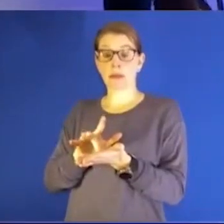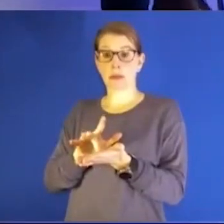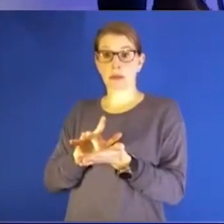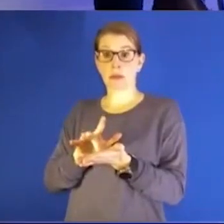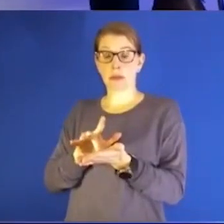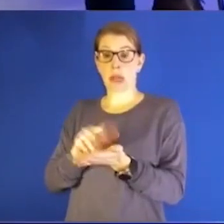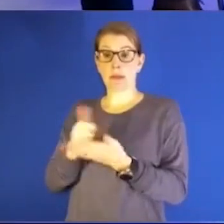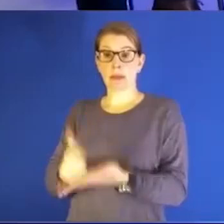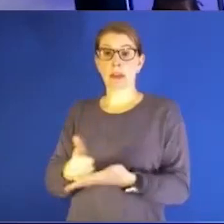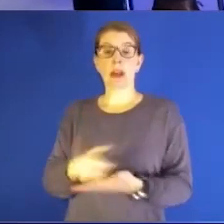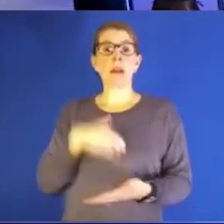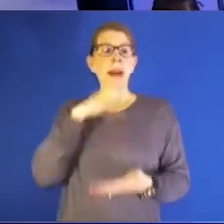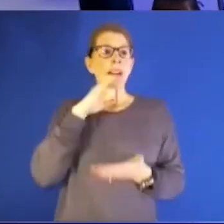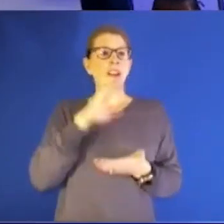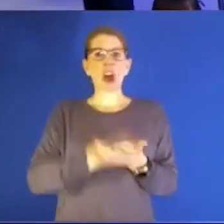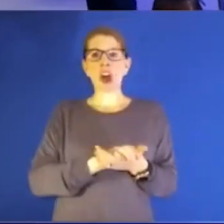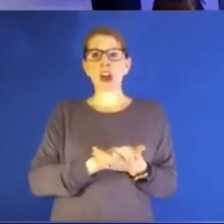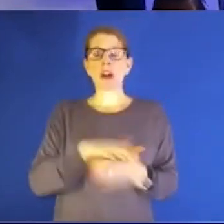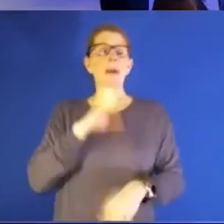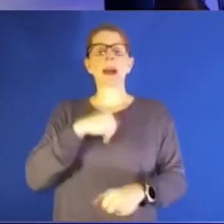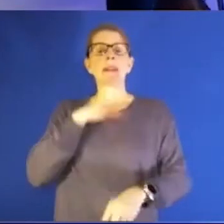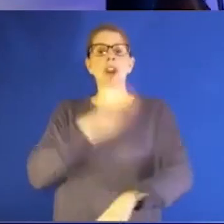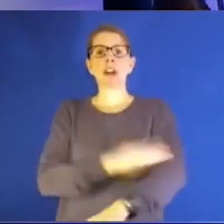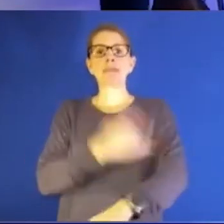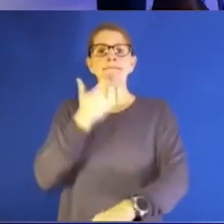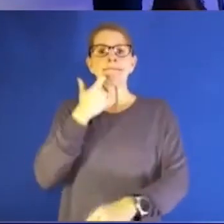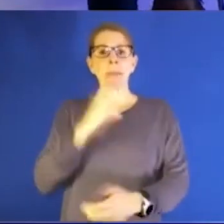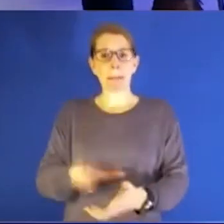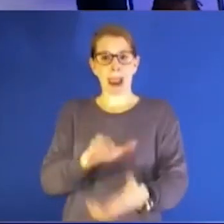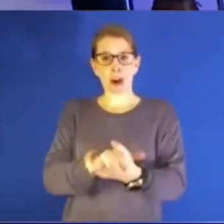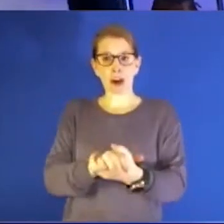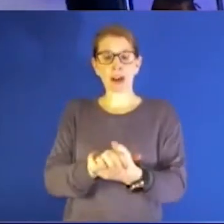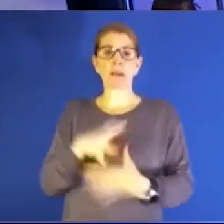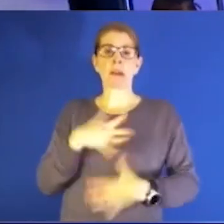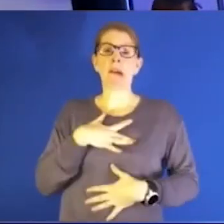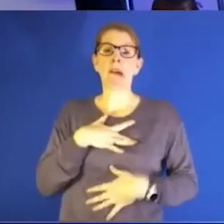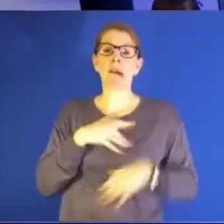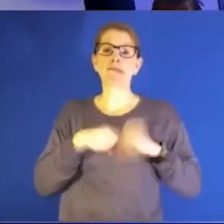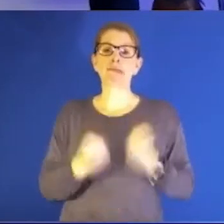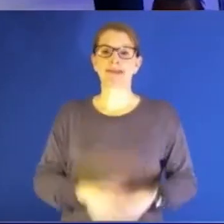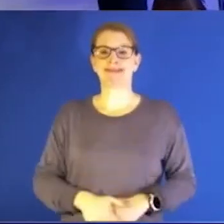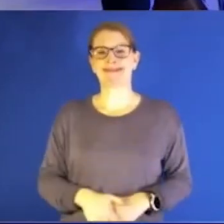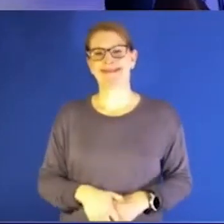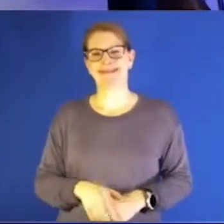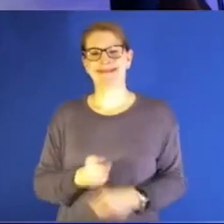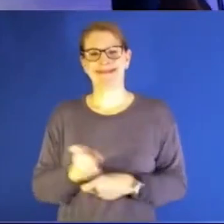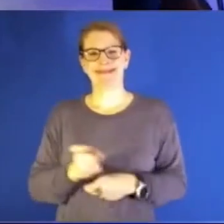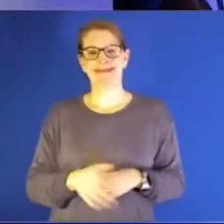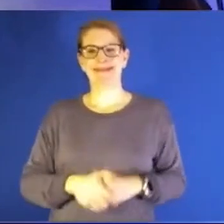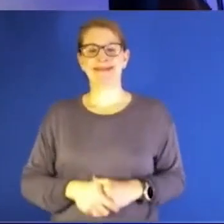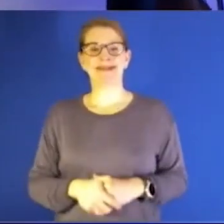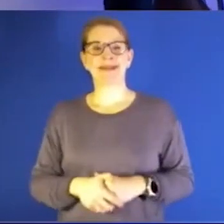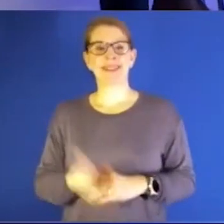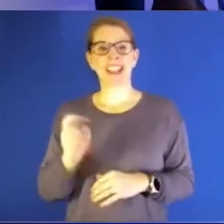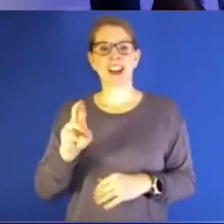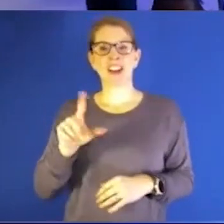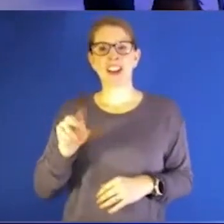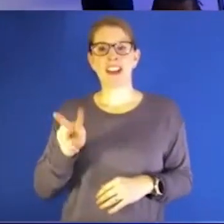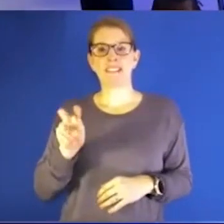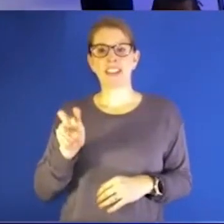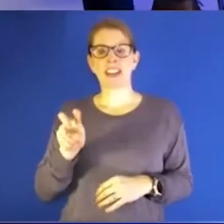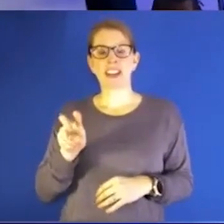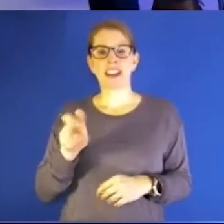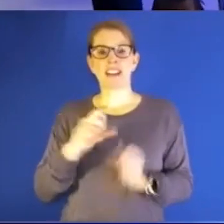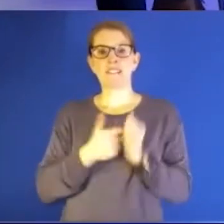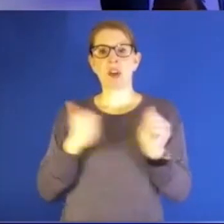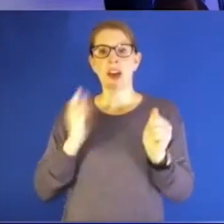good about that. And that's a transient thing. I'll get better. Let's hope. Let's hope. Yeah, that's what I'm planning is. Okay. Dr. Love, we cannot avoid our feelings and our